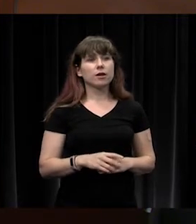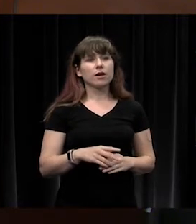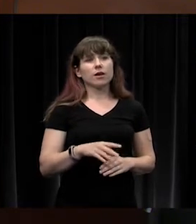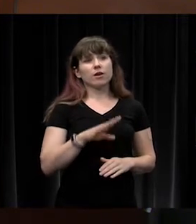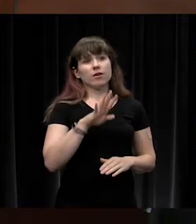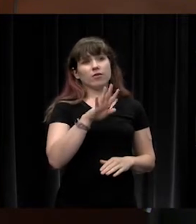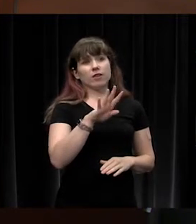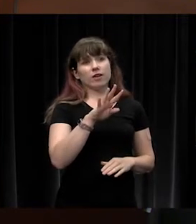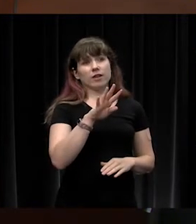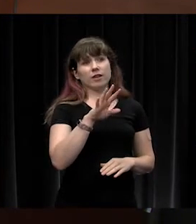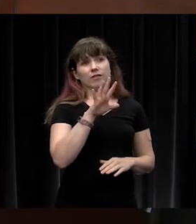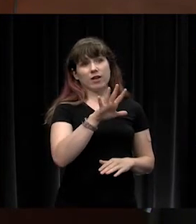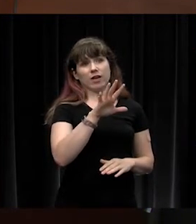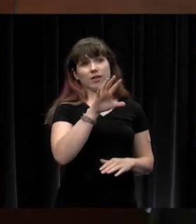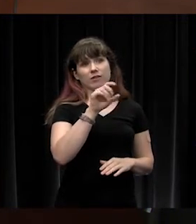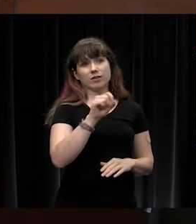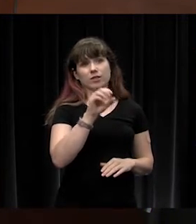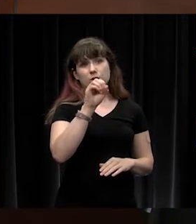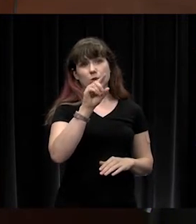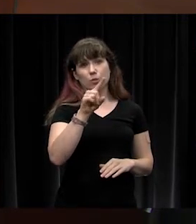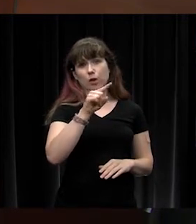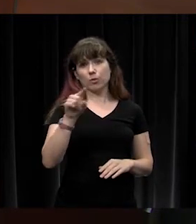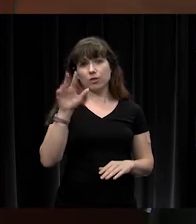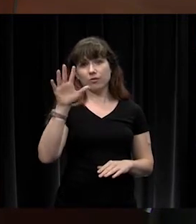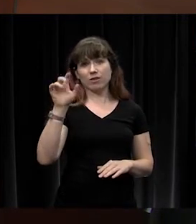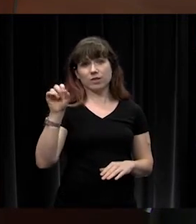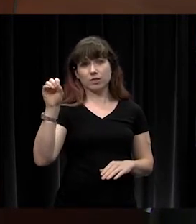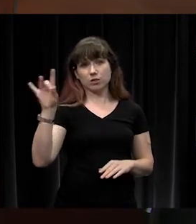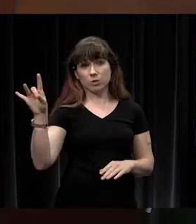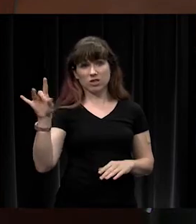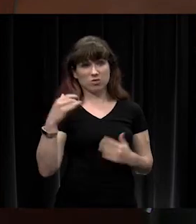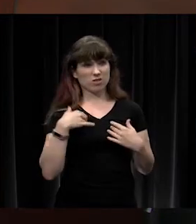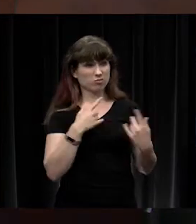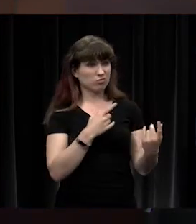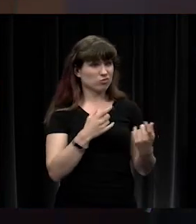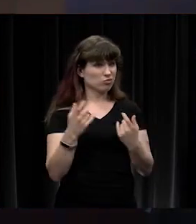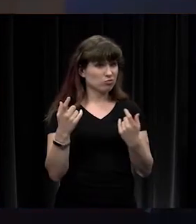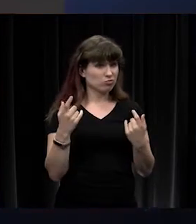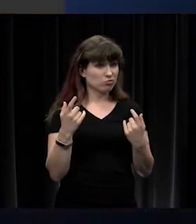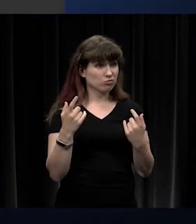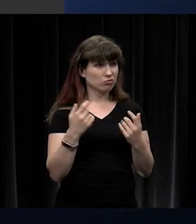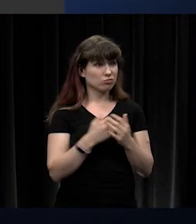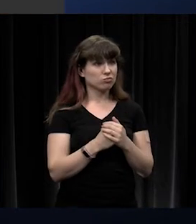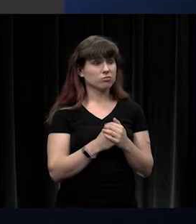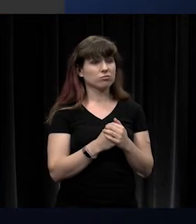through 5.08. Does anybody have any questions?